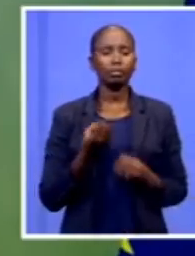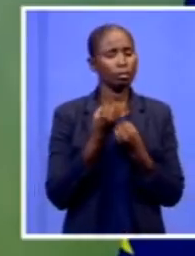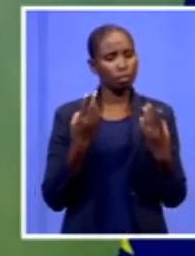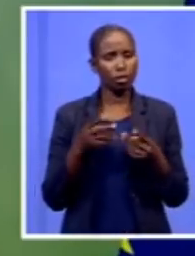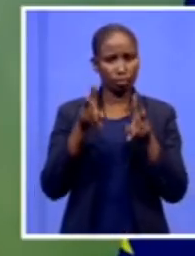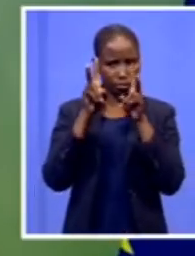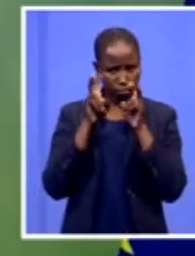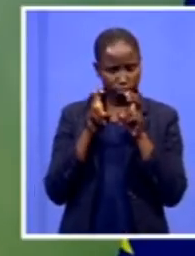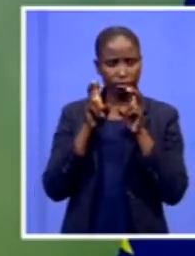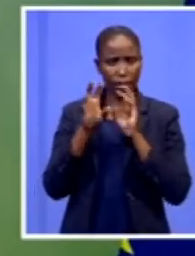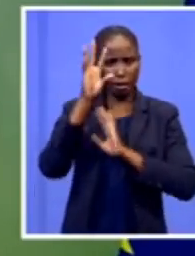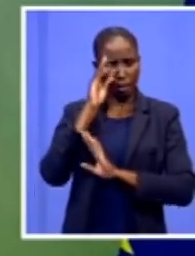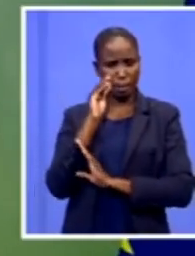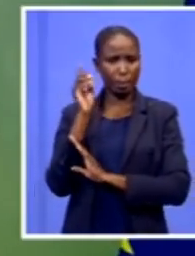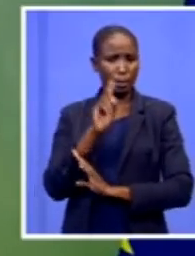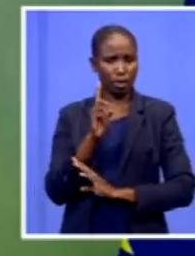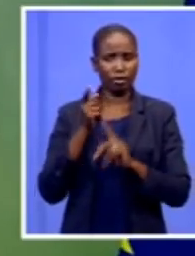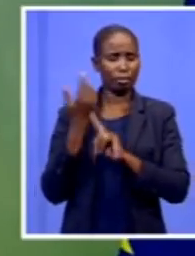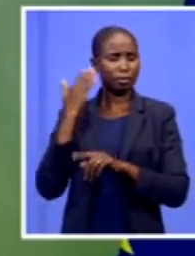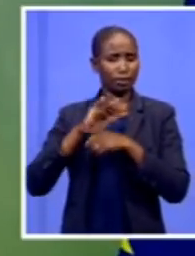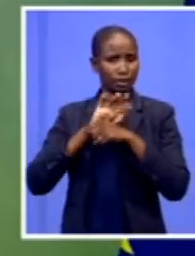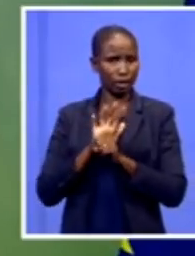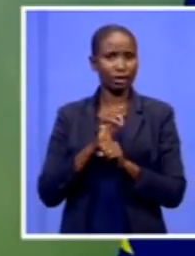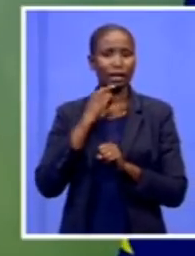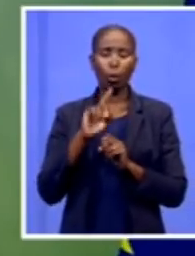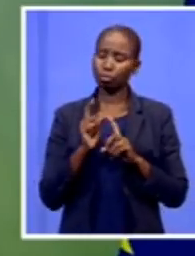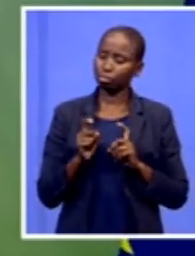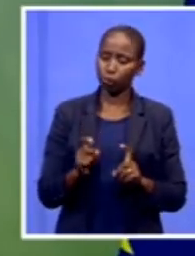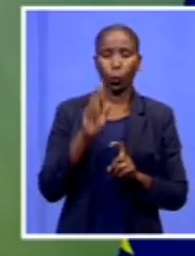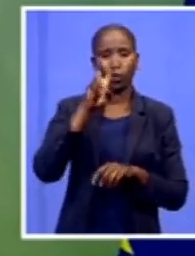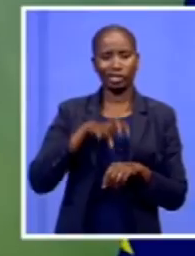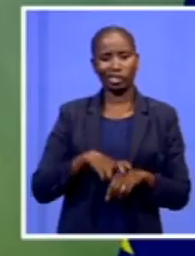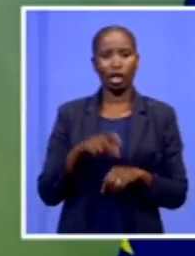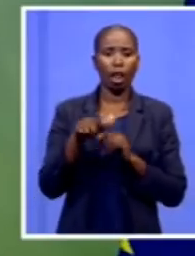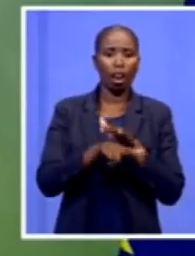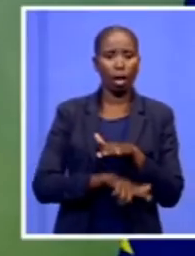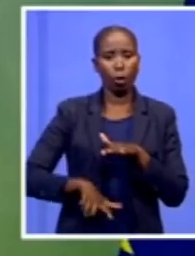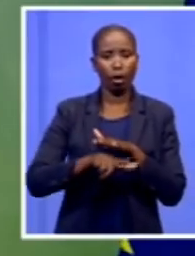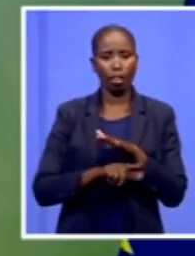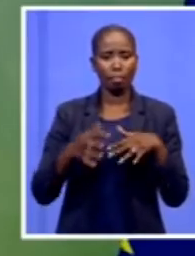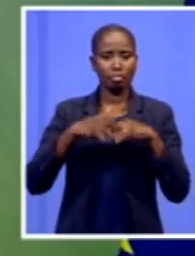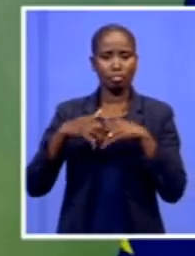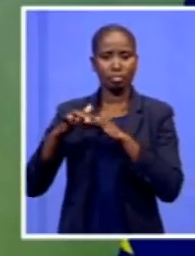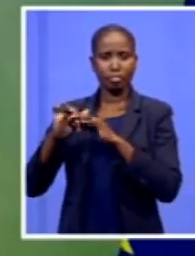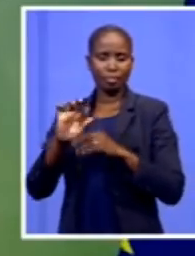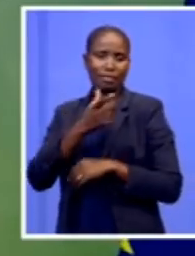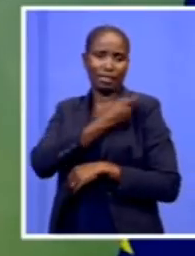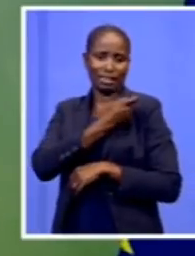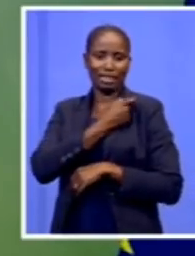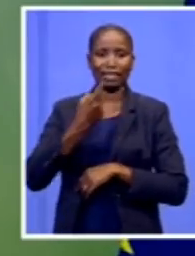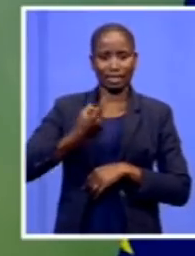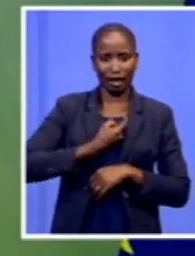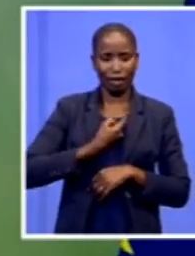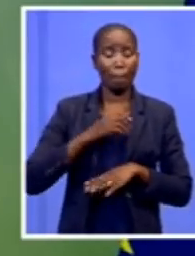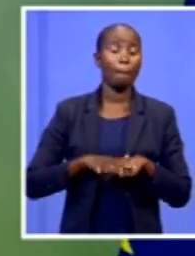the urgent need to increase local production of vaccines, especially in low and